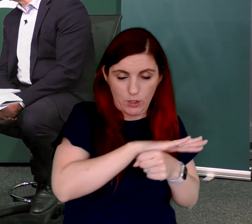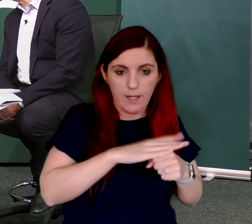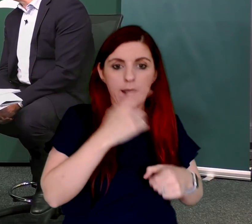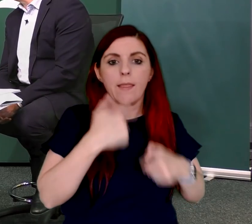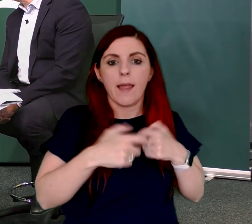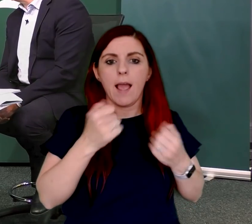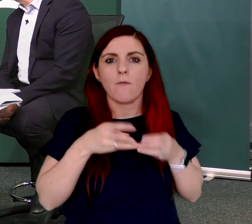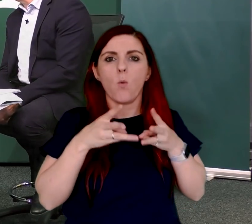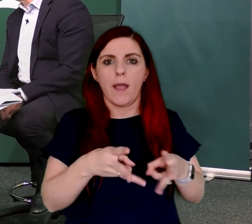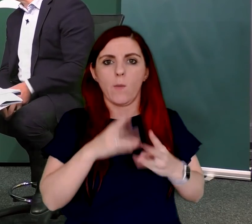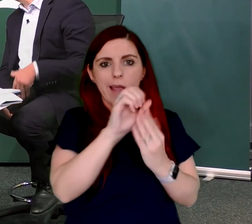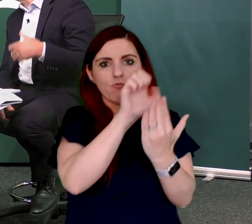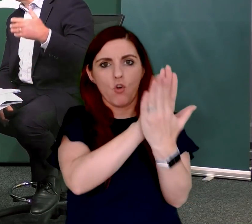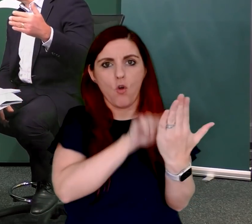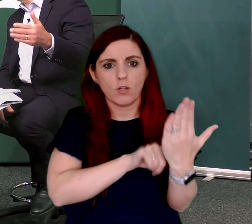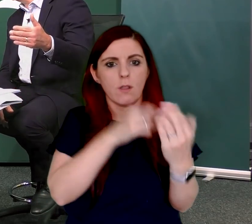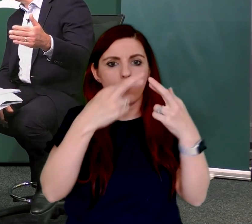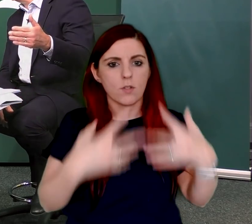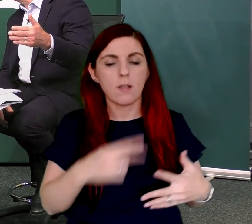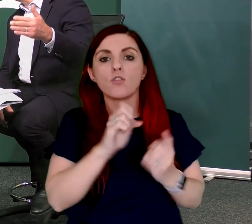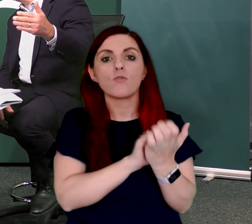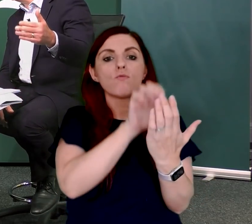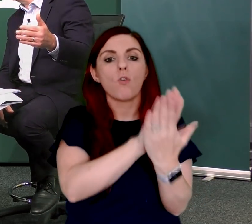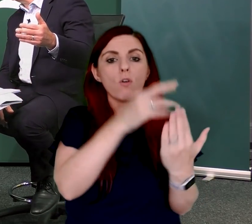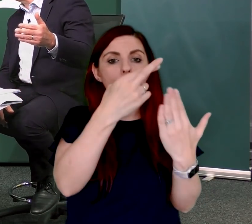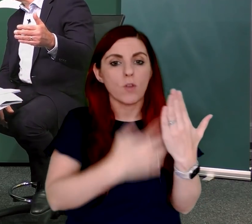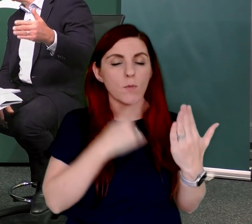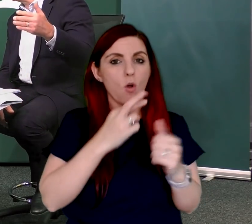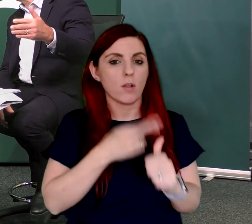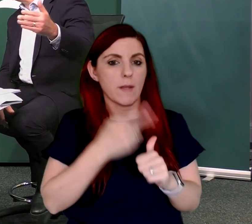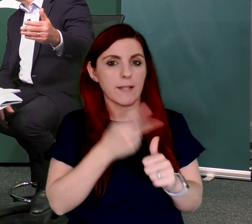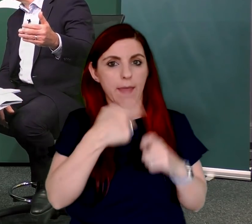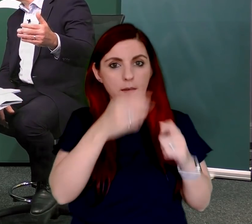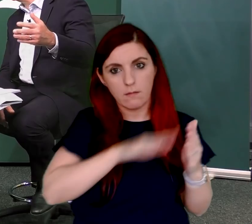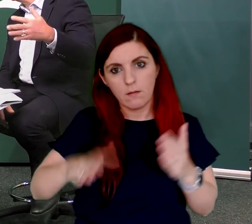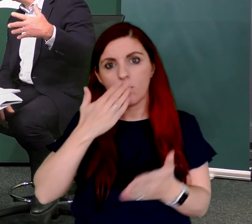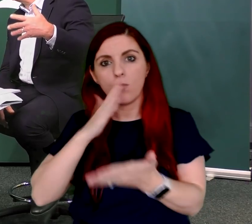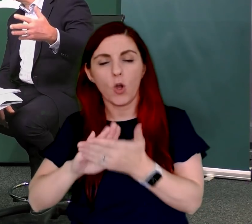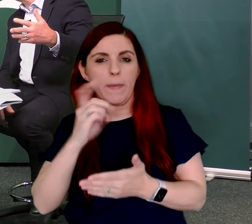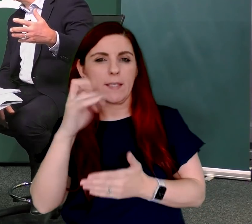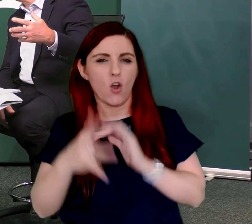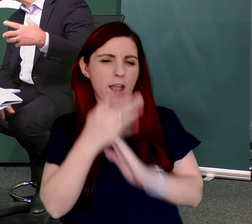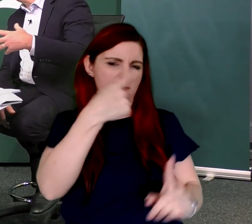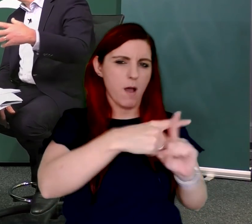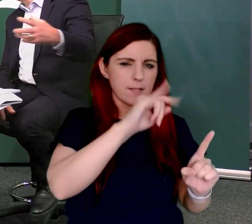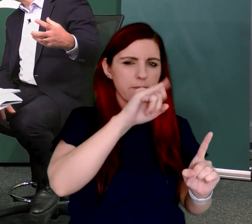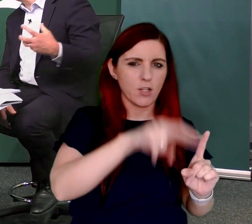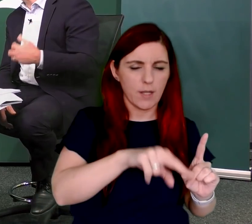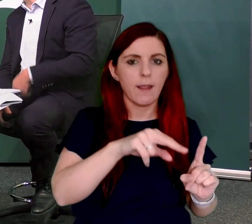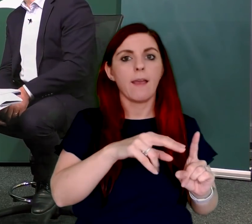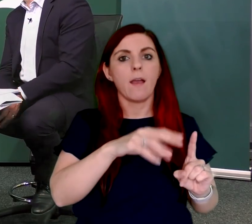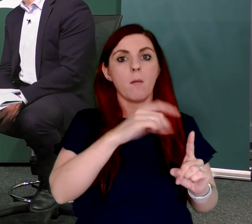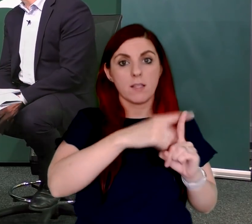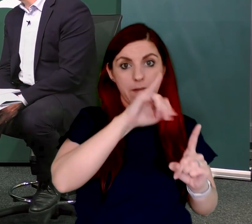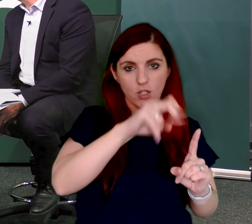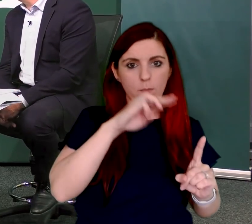those results, but not only record the results, it automatically takes them through to book a PCR test, which is the recommended public health action if you get a positive antigen. So there is a